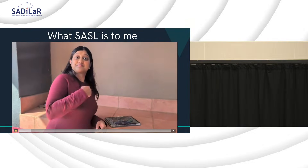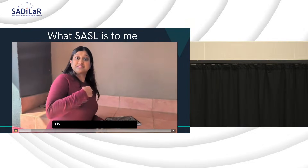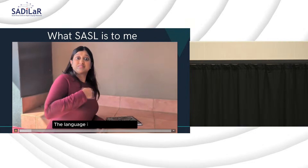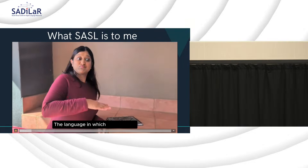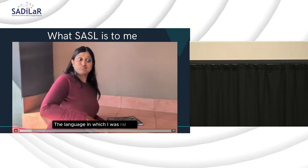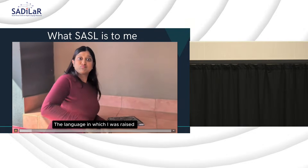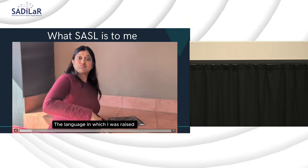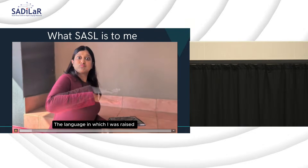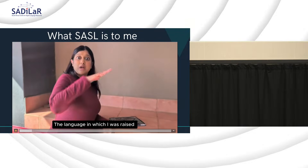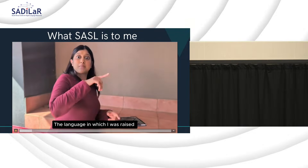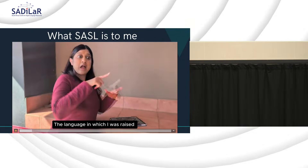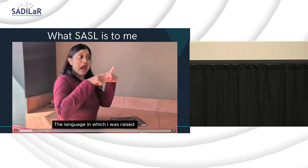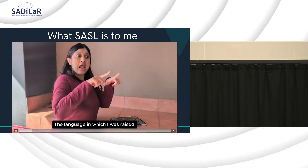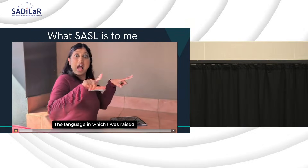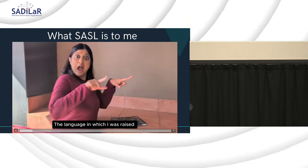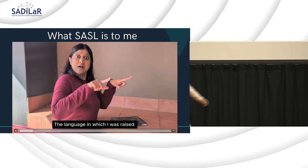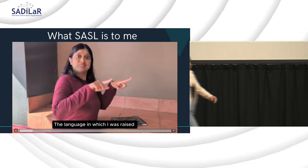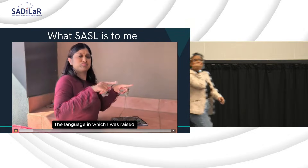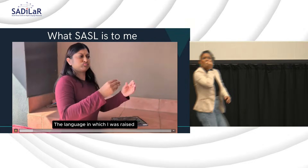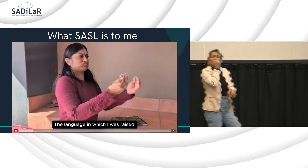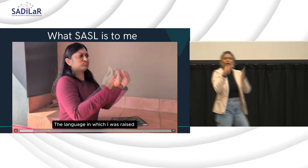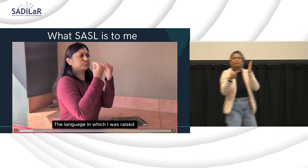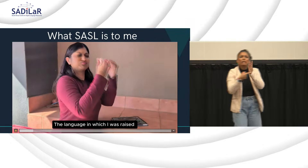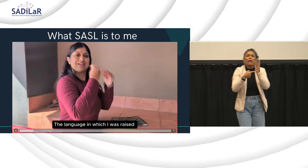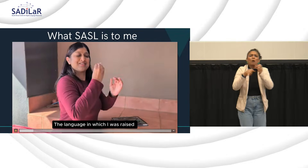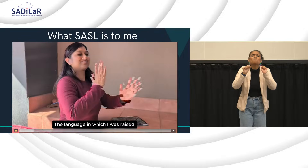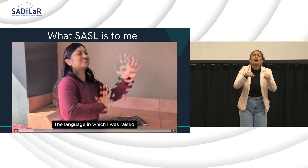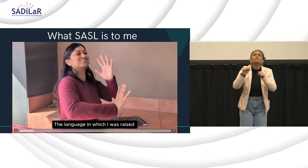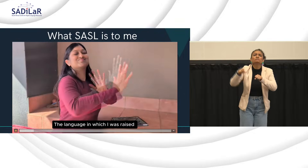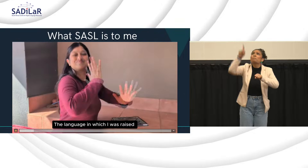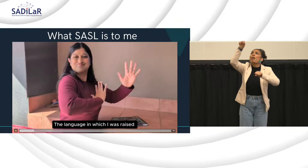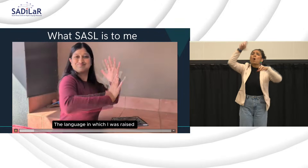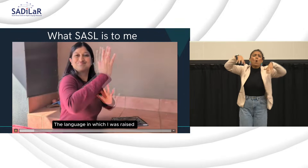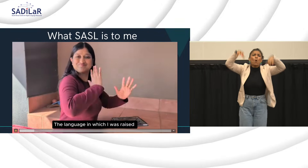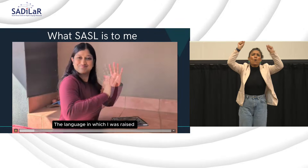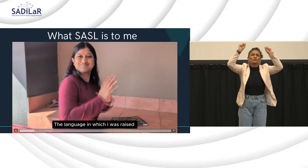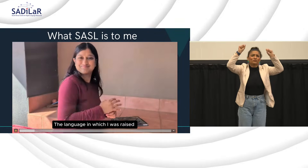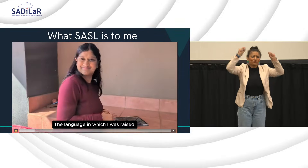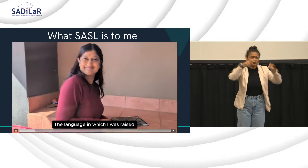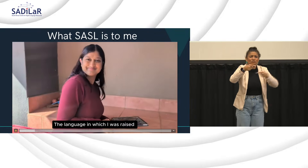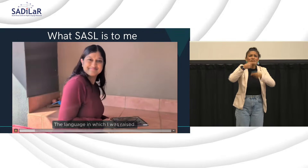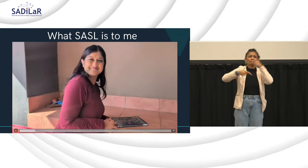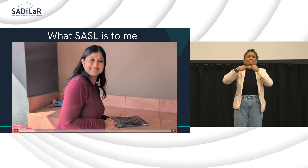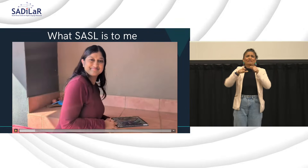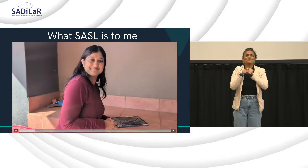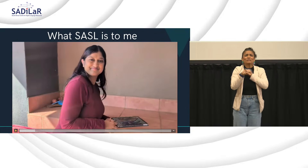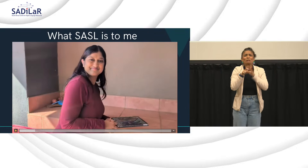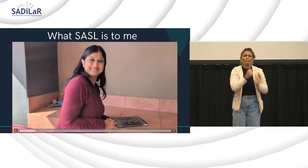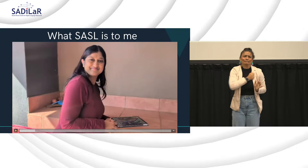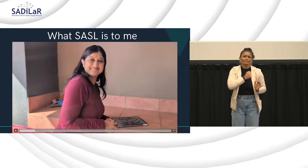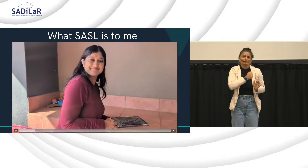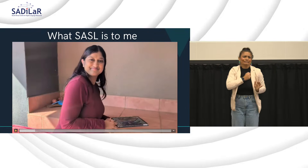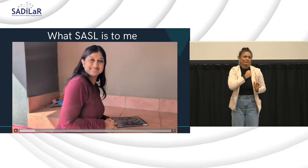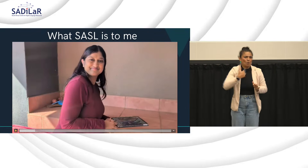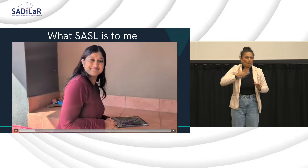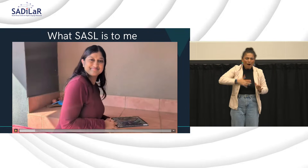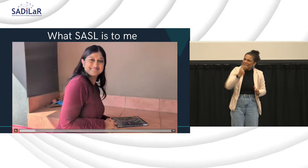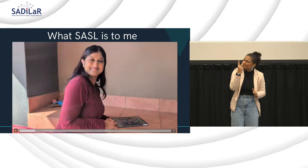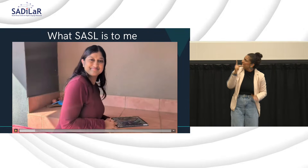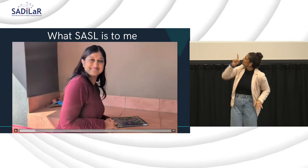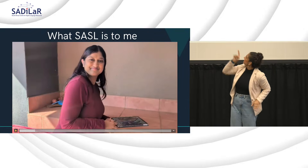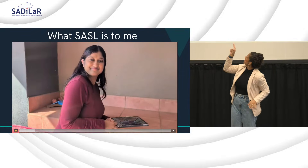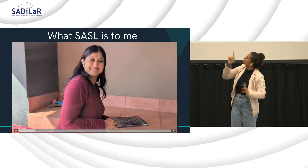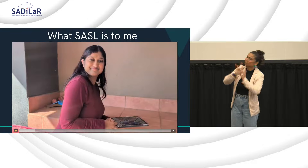South African Sign Language. I'm so sorry, could we pause the video for a moment? In the room, we do have quite a bit